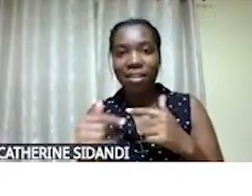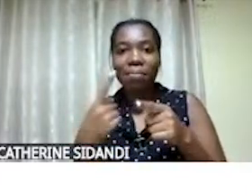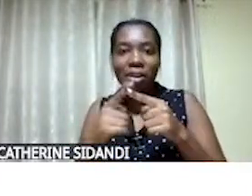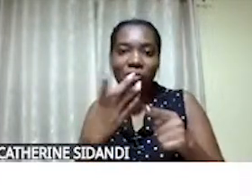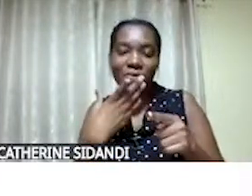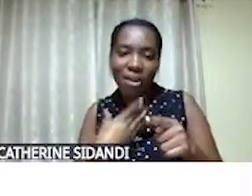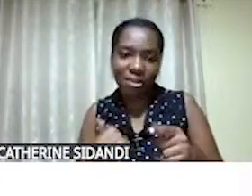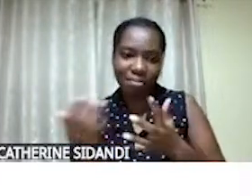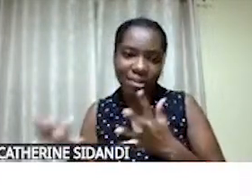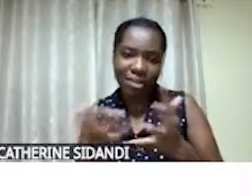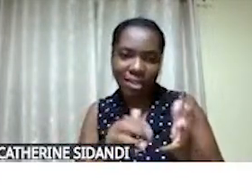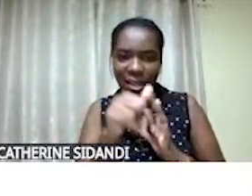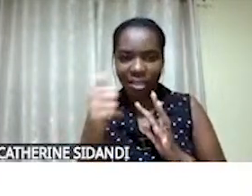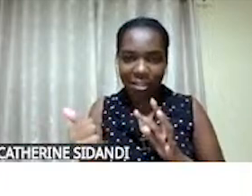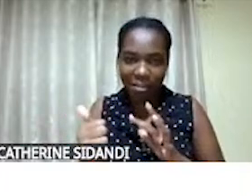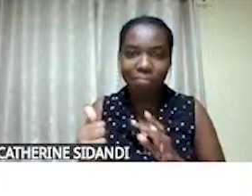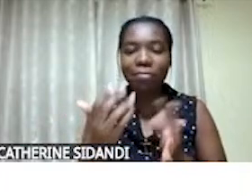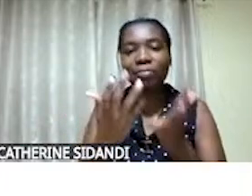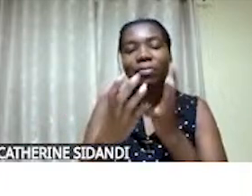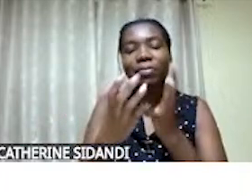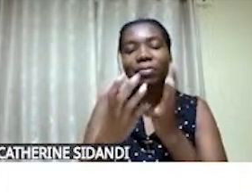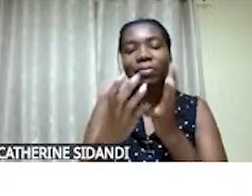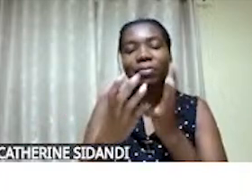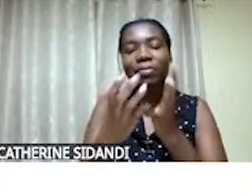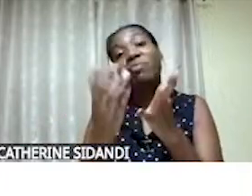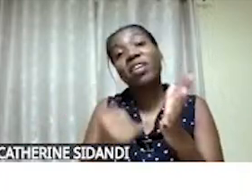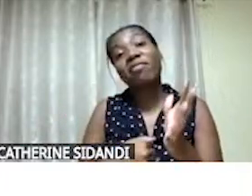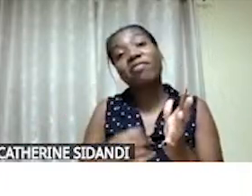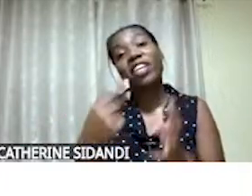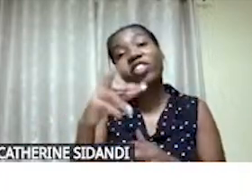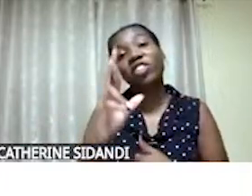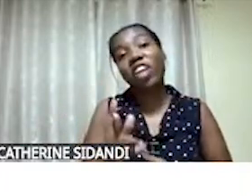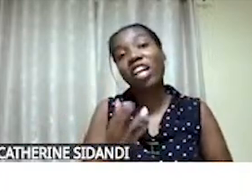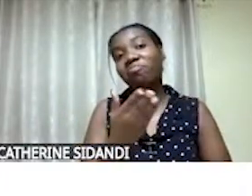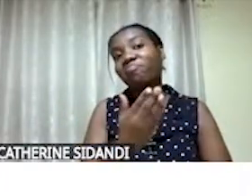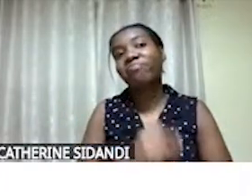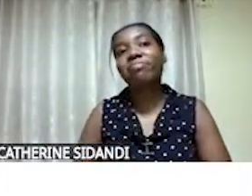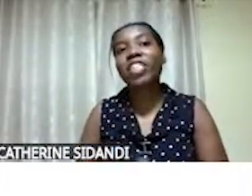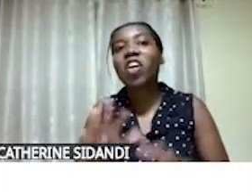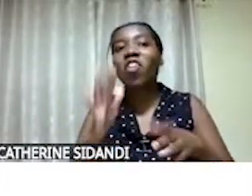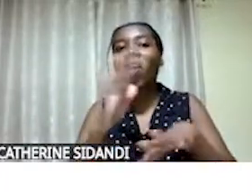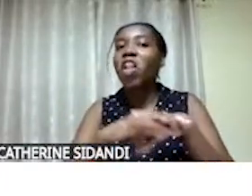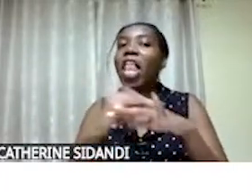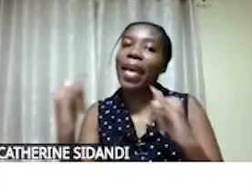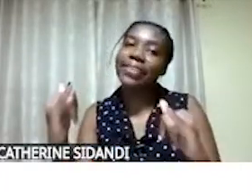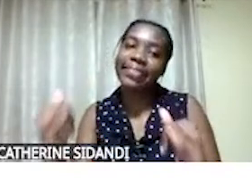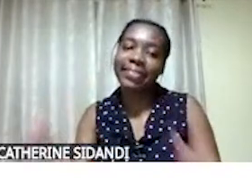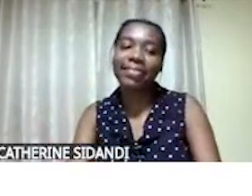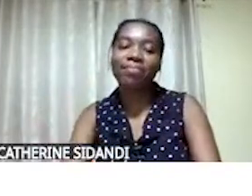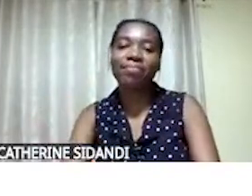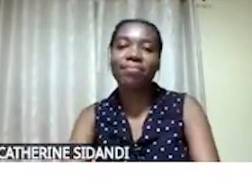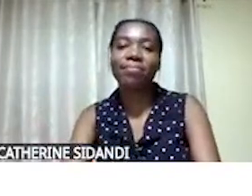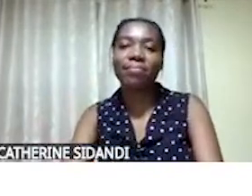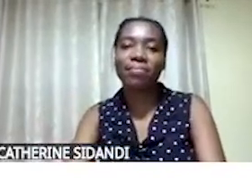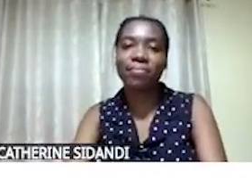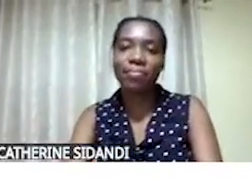have HRs in the building, or rather online. Yeah. So look at this table.